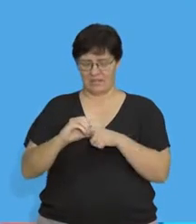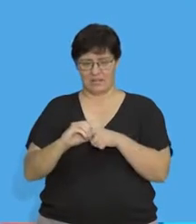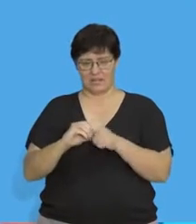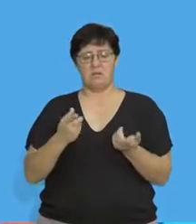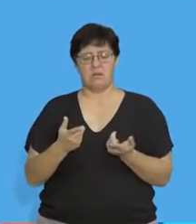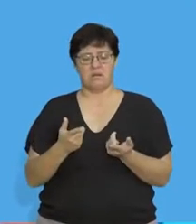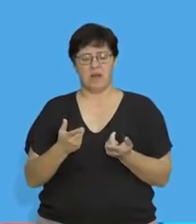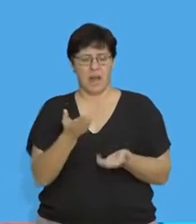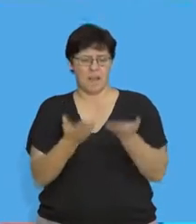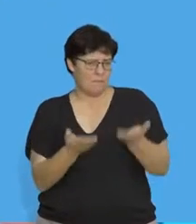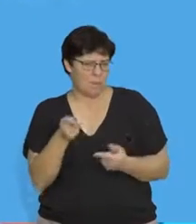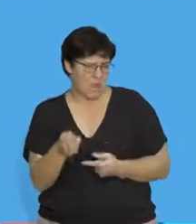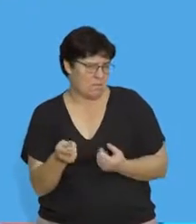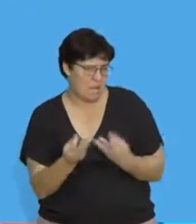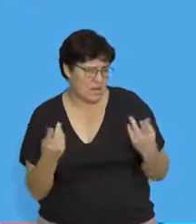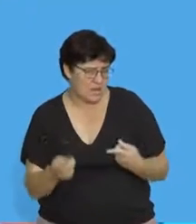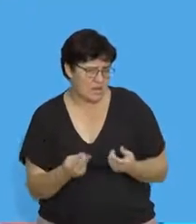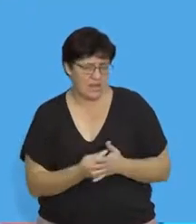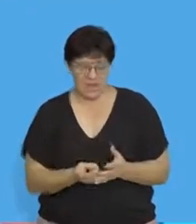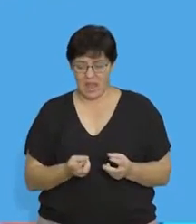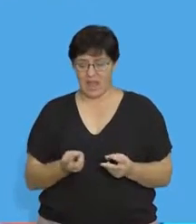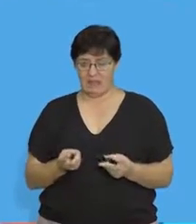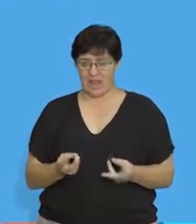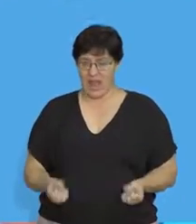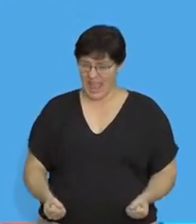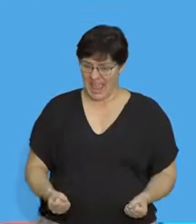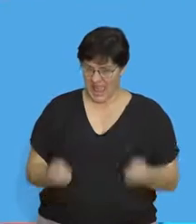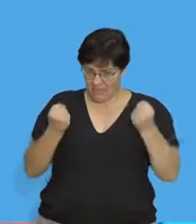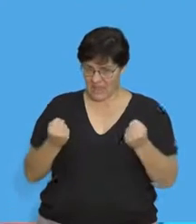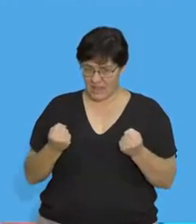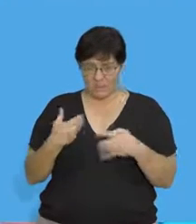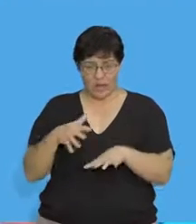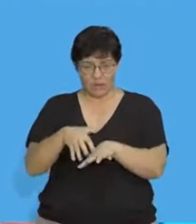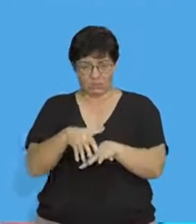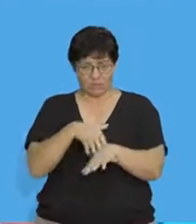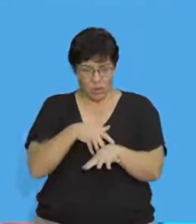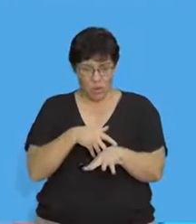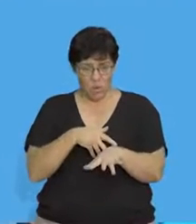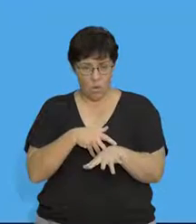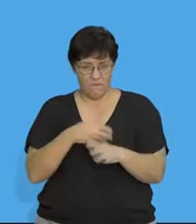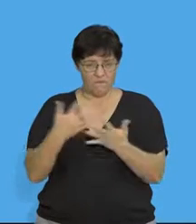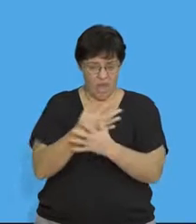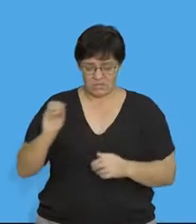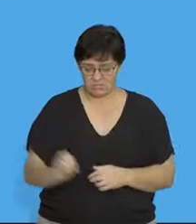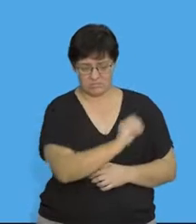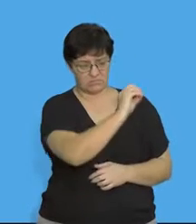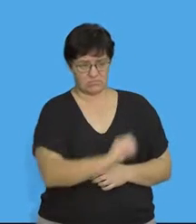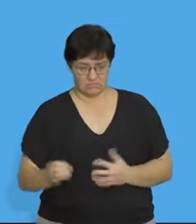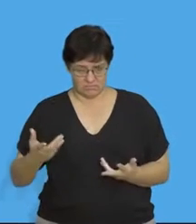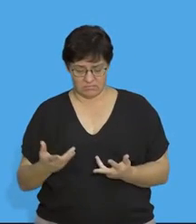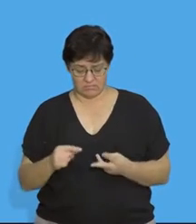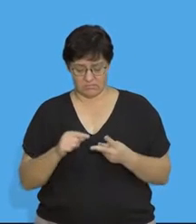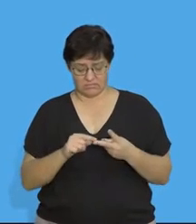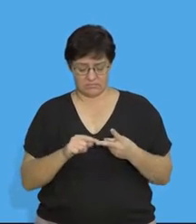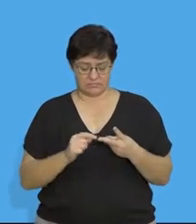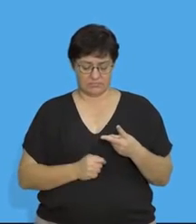bob. If it's heavier, does it make it swing faster or slower? I'm not sure. Well, let's have a look. The length of the